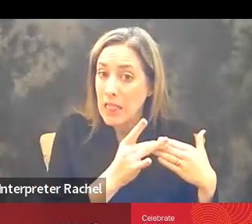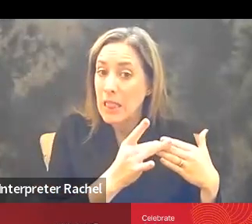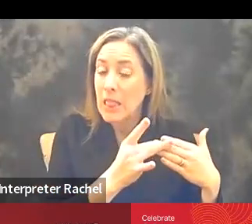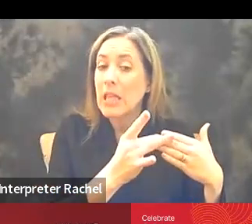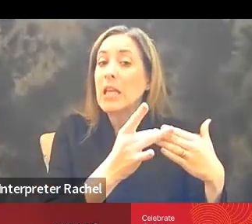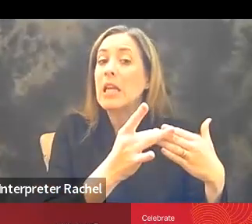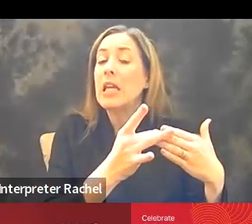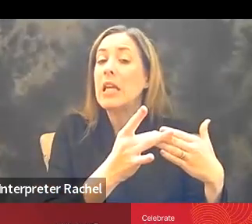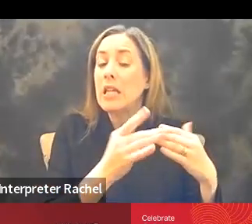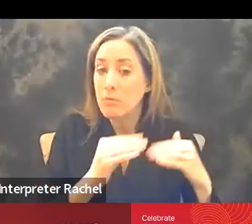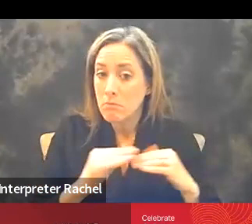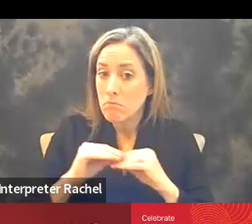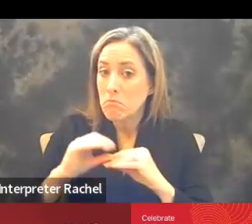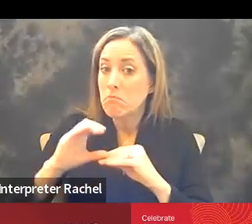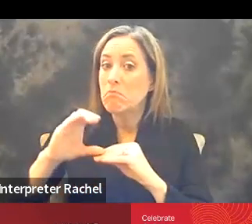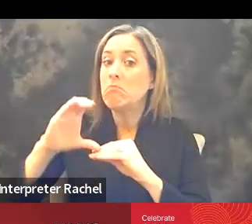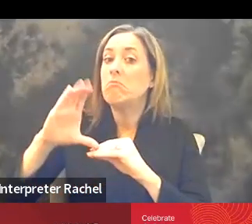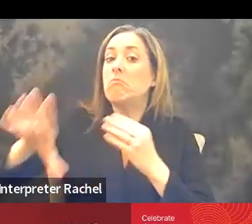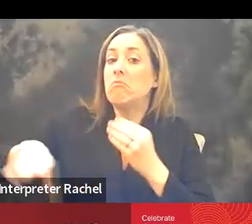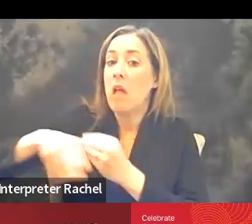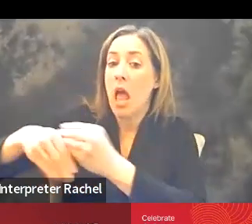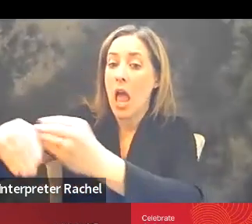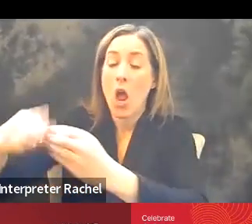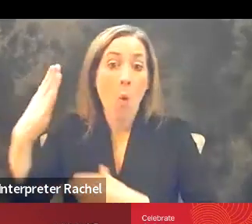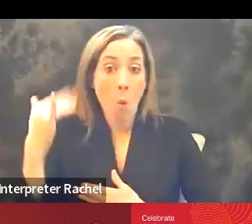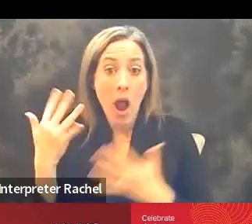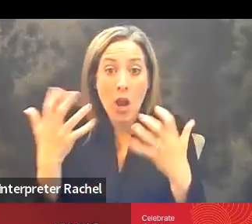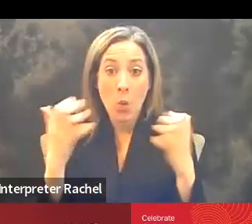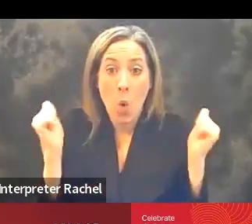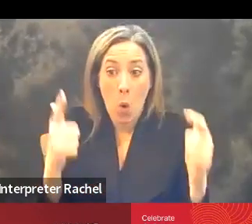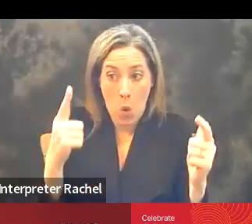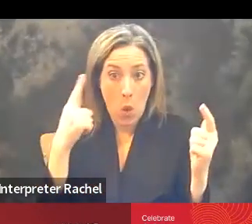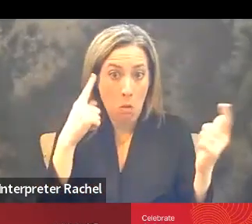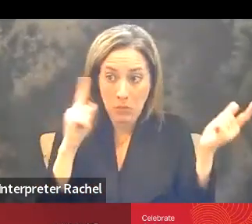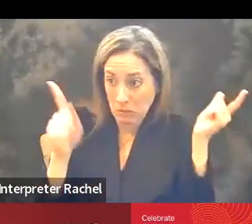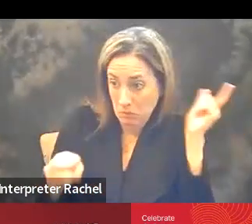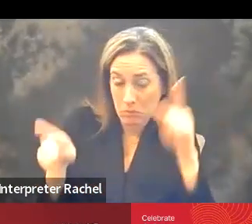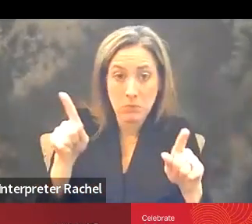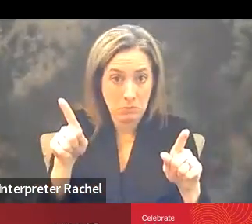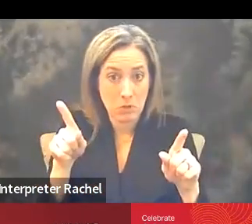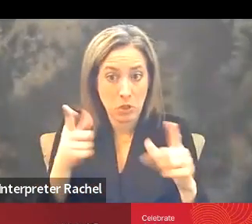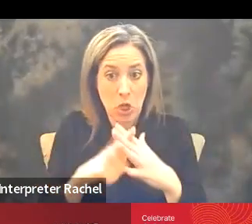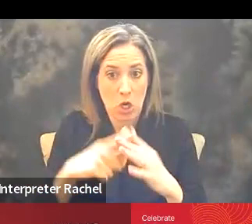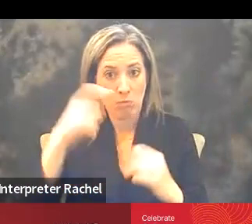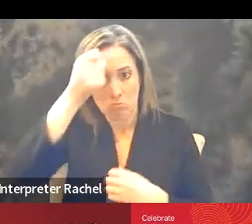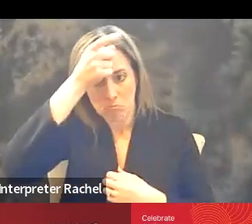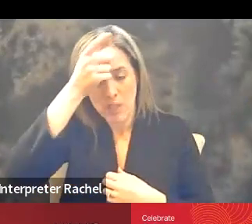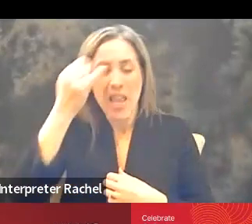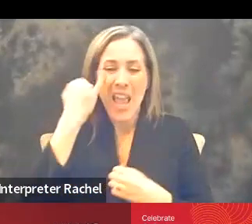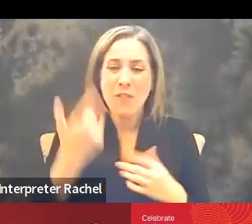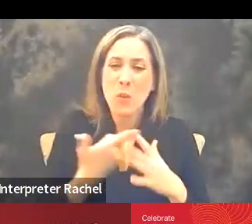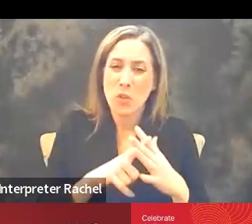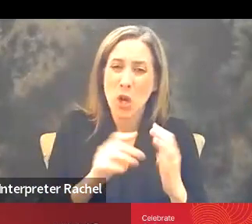build from that, because the idea is to make sure that everyone is on the same page. The problem is, if you start with a headline like "your dad has